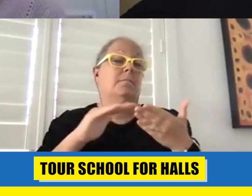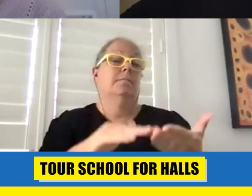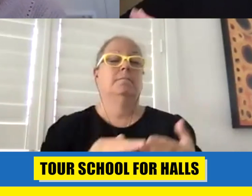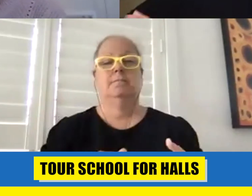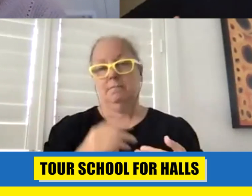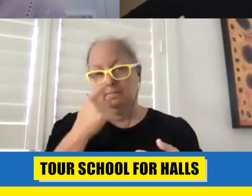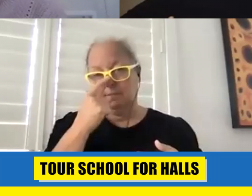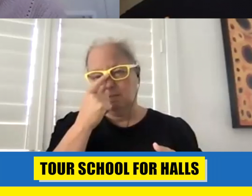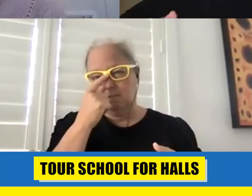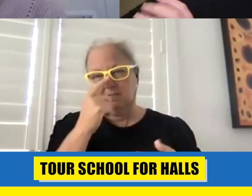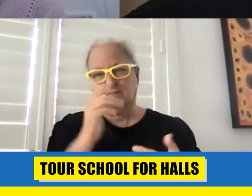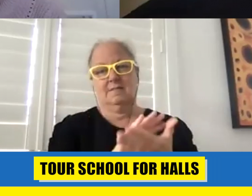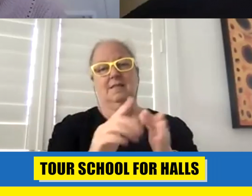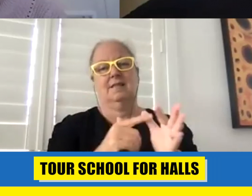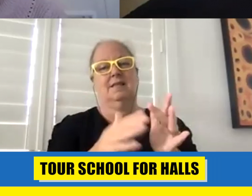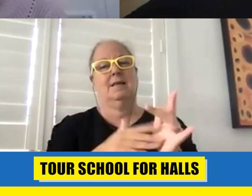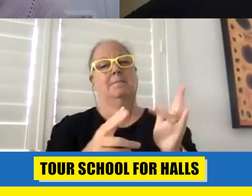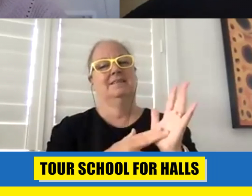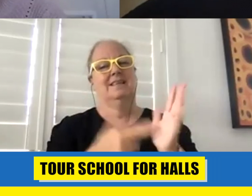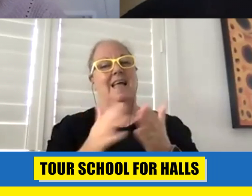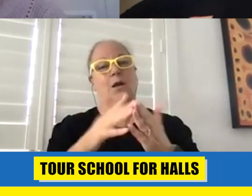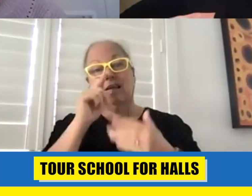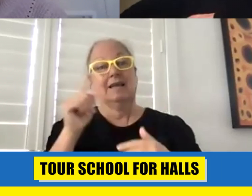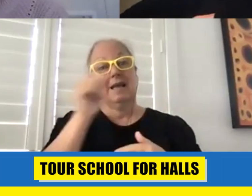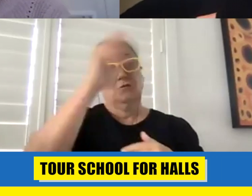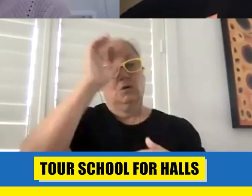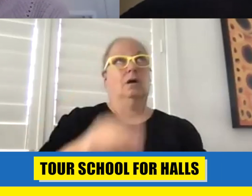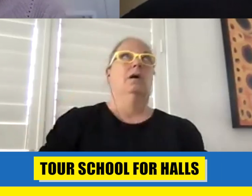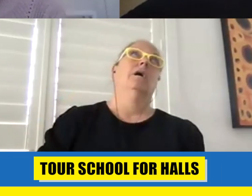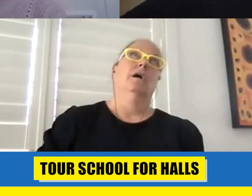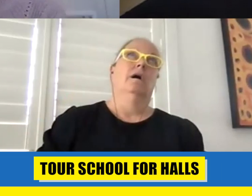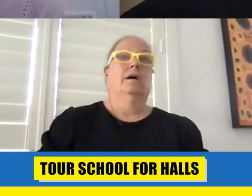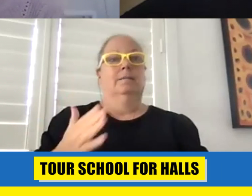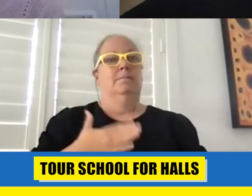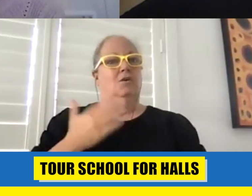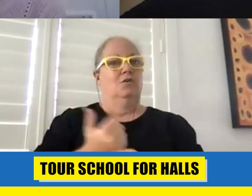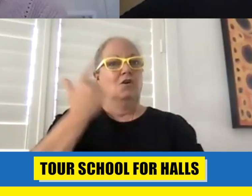How do we get Hamilton to do a regional tour? Oh my God. Yeah, well,